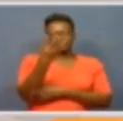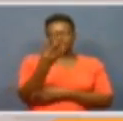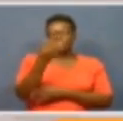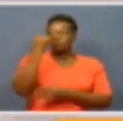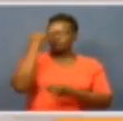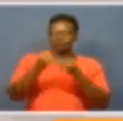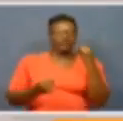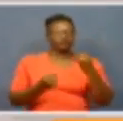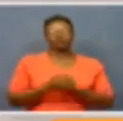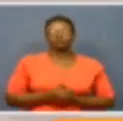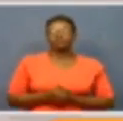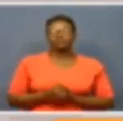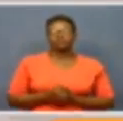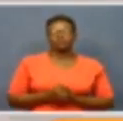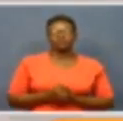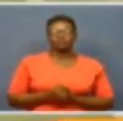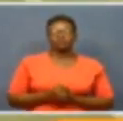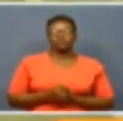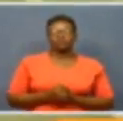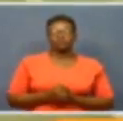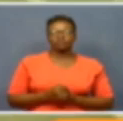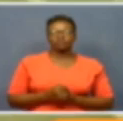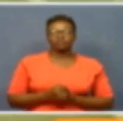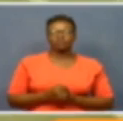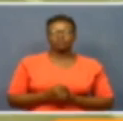now reports.